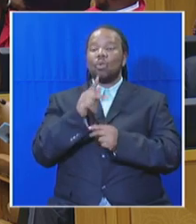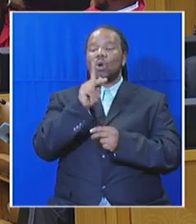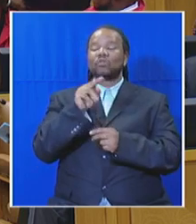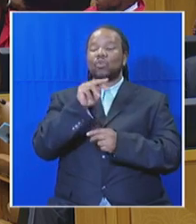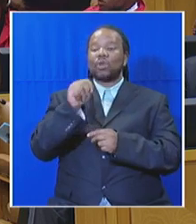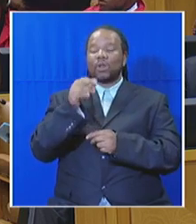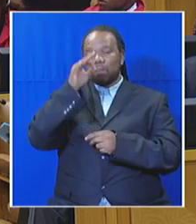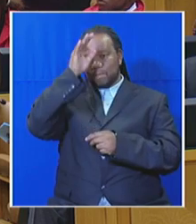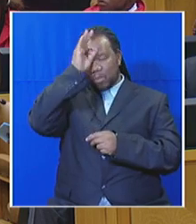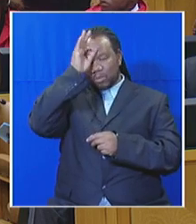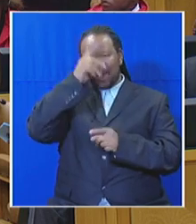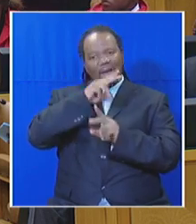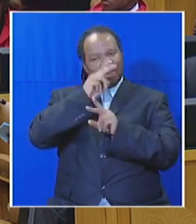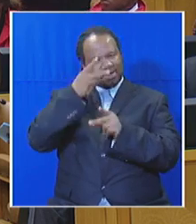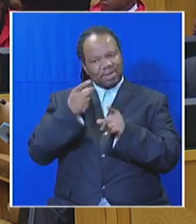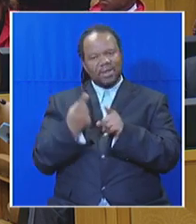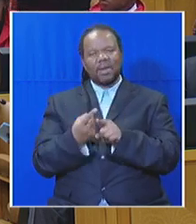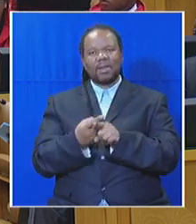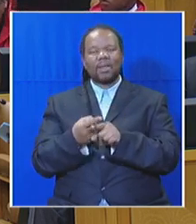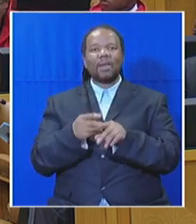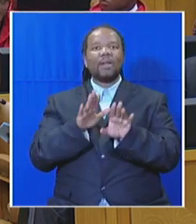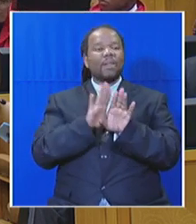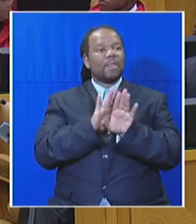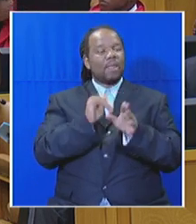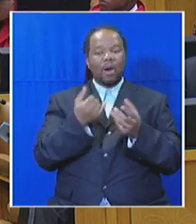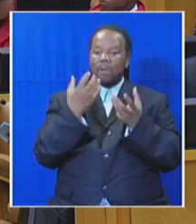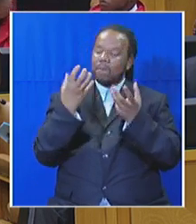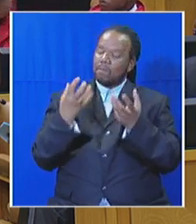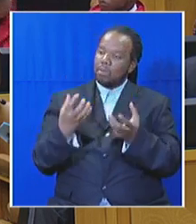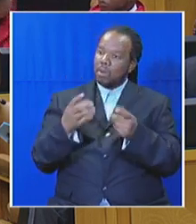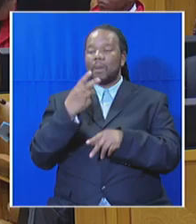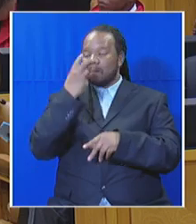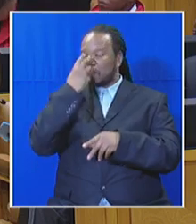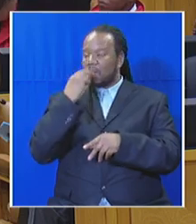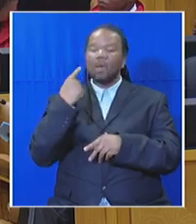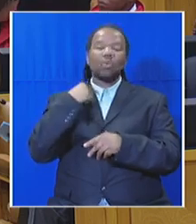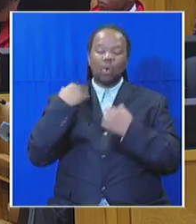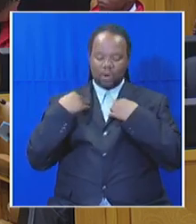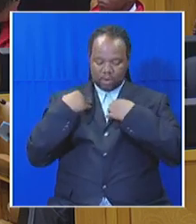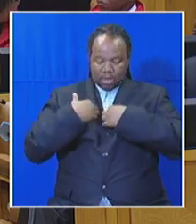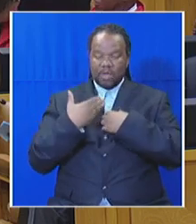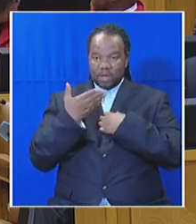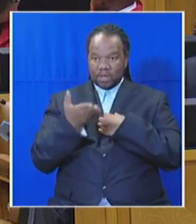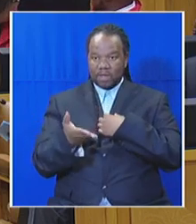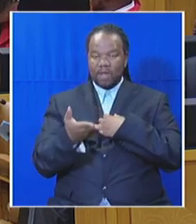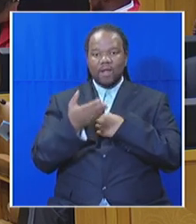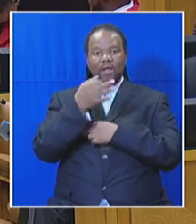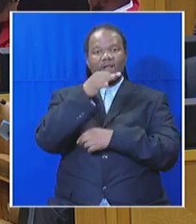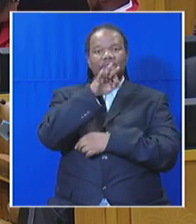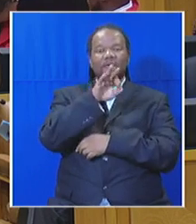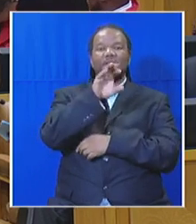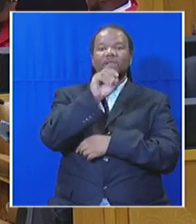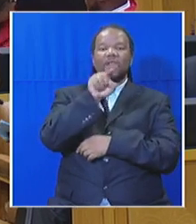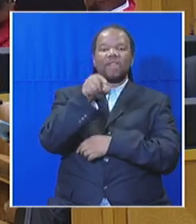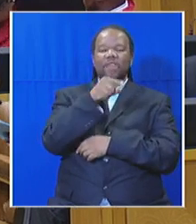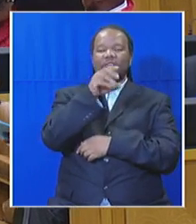Africa uzoqasha abantu bagqokisa black and white bezobulela thina Honorable members,